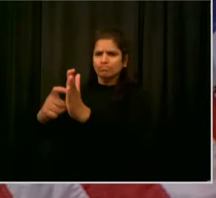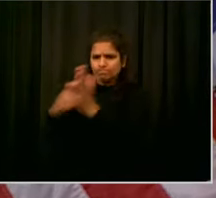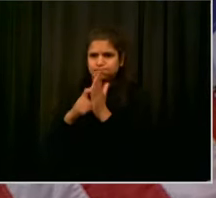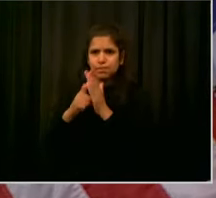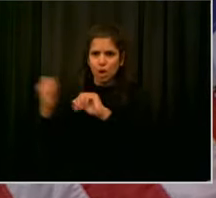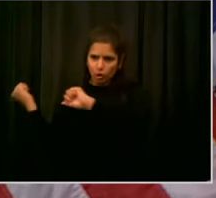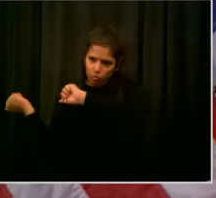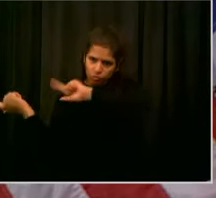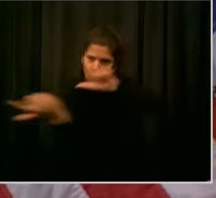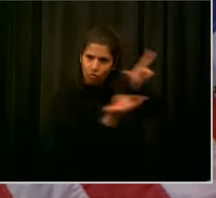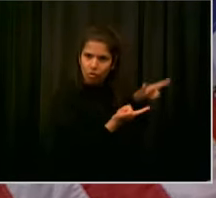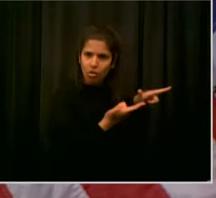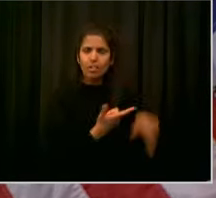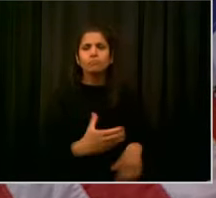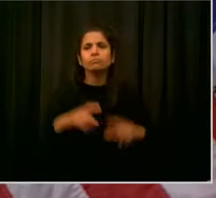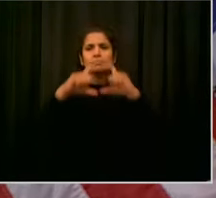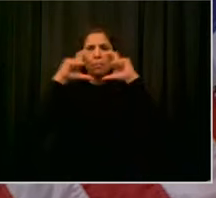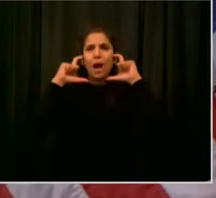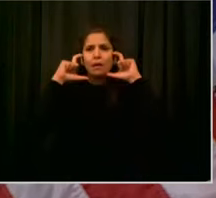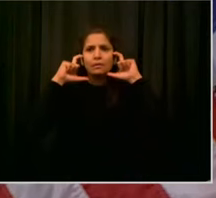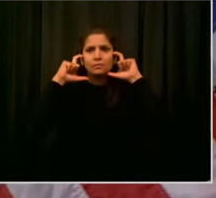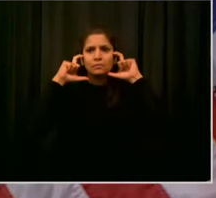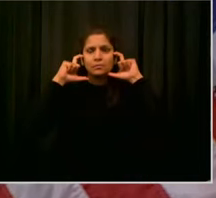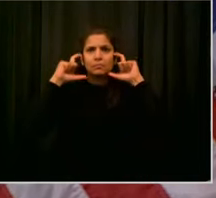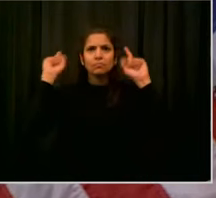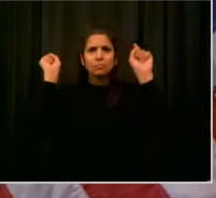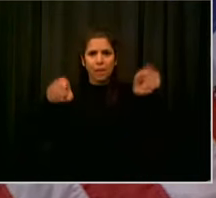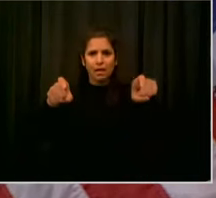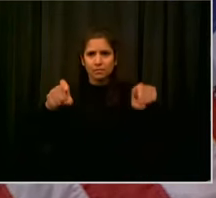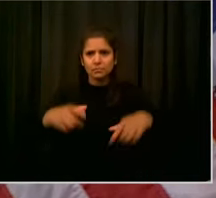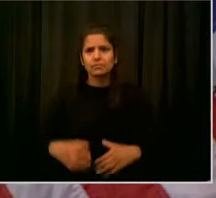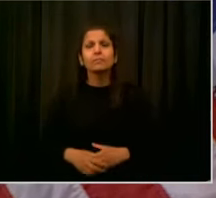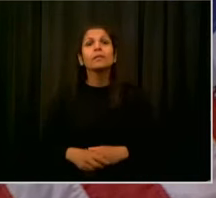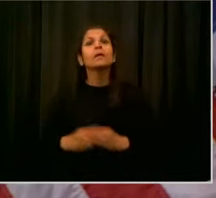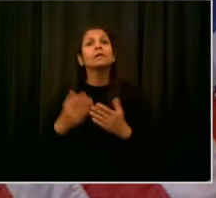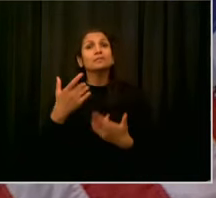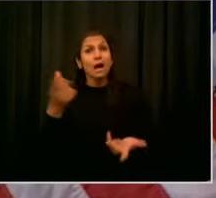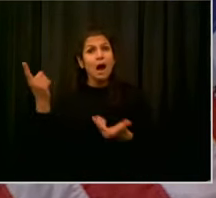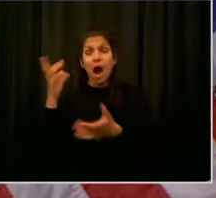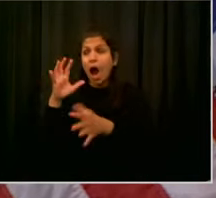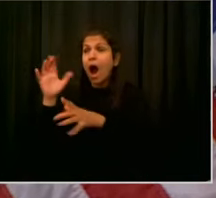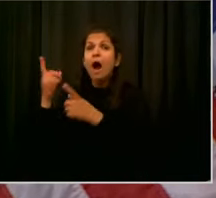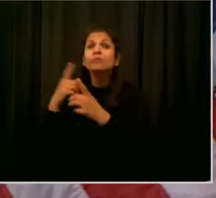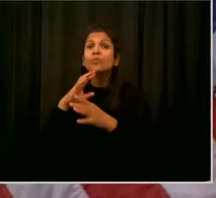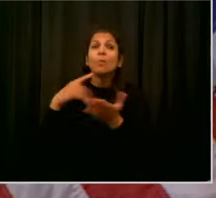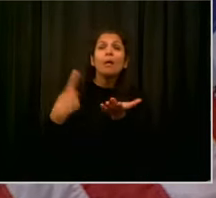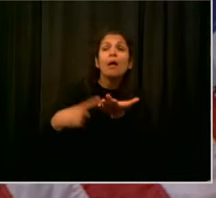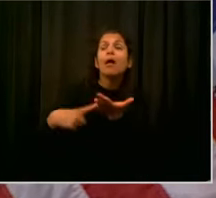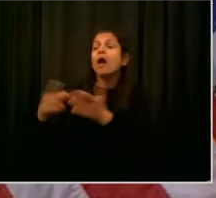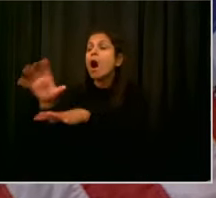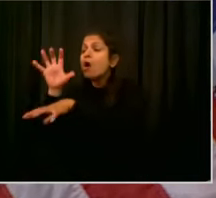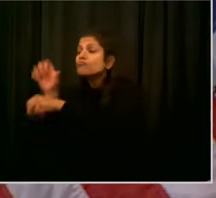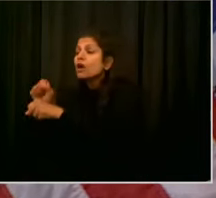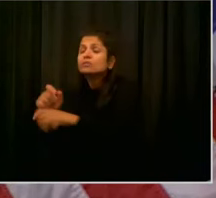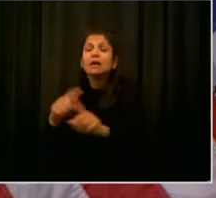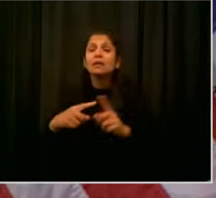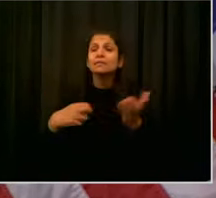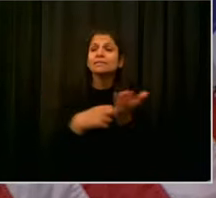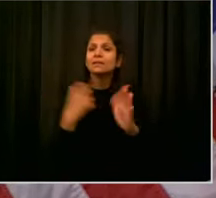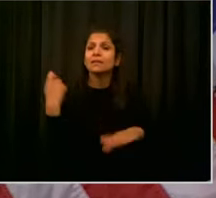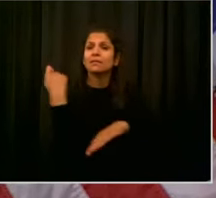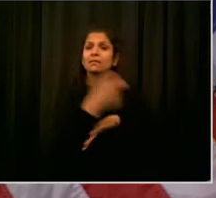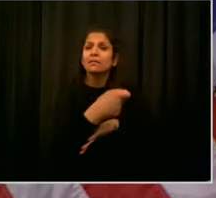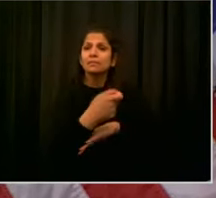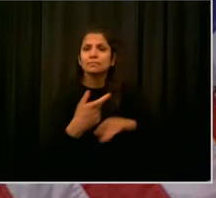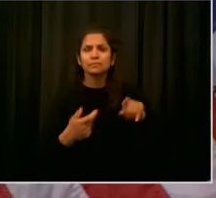Anyone who does that is going to be detained. Anyone who's out after the curfew and cannot prove that they are there for